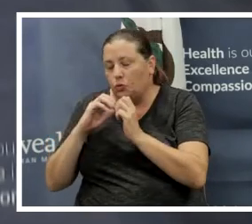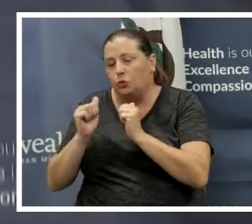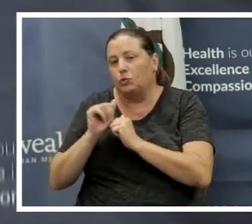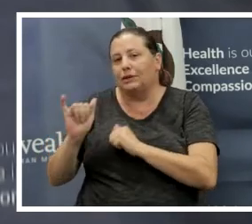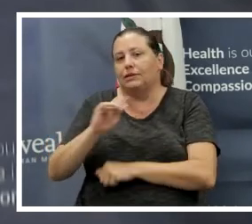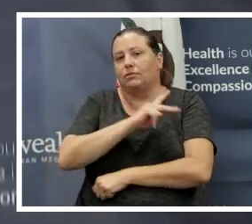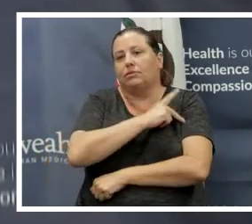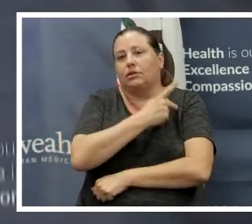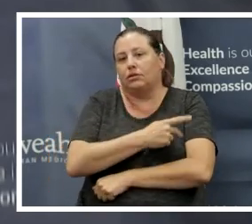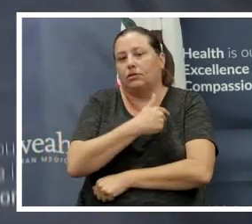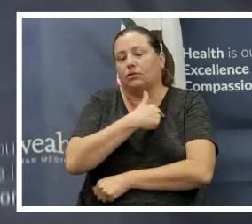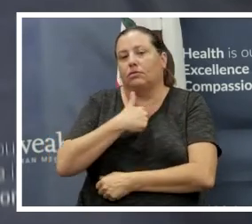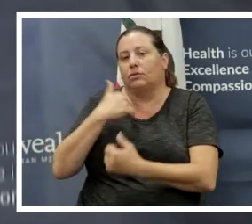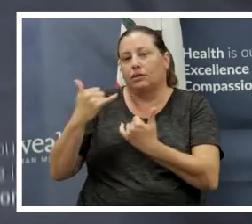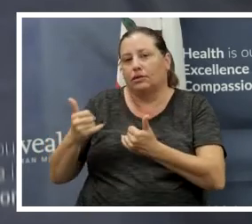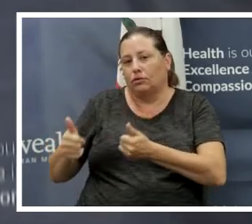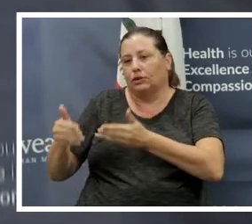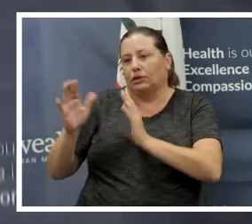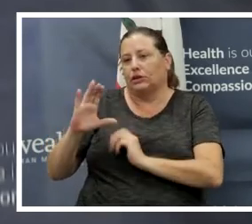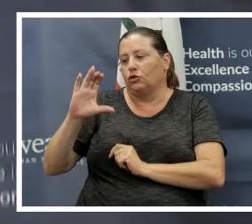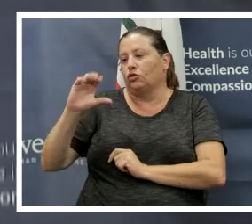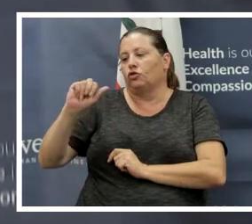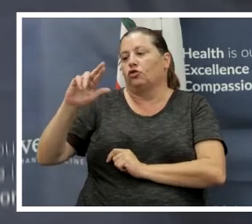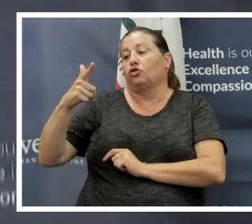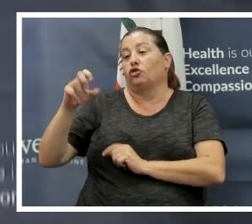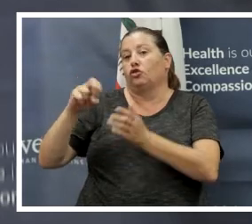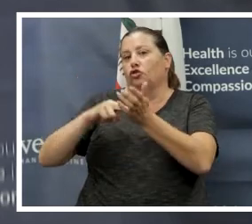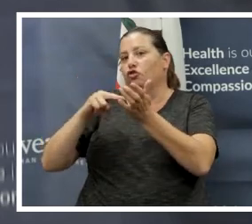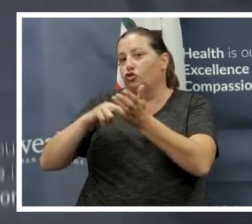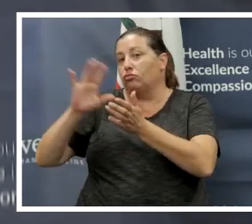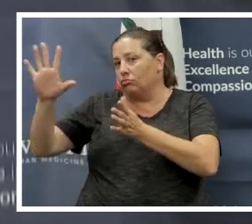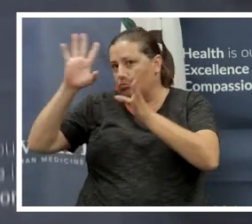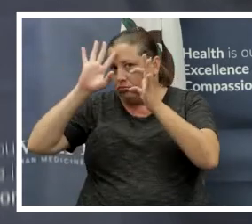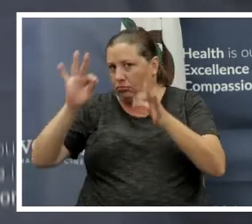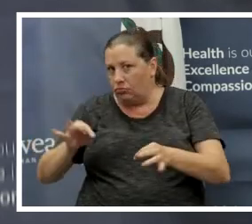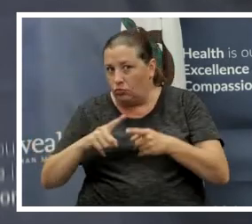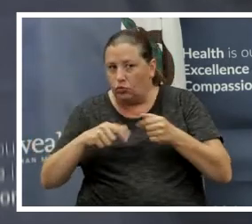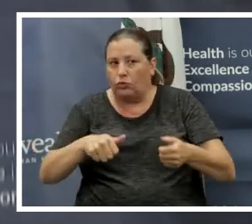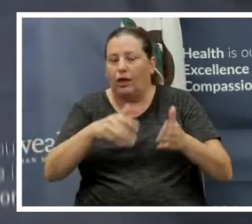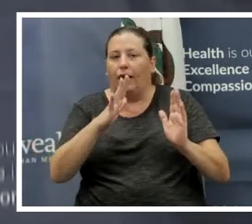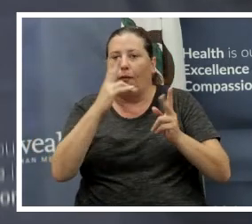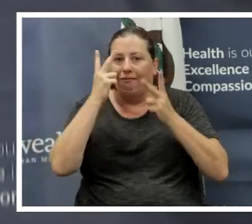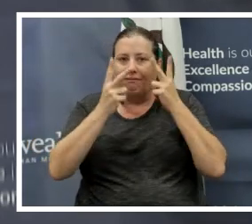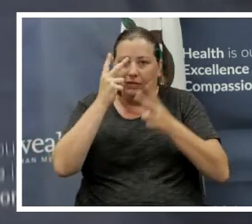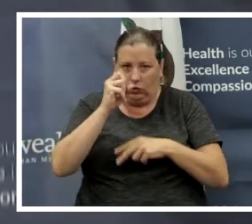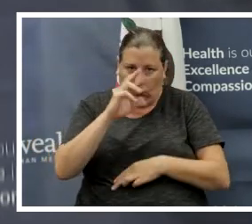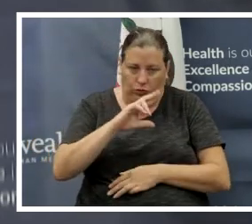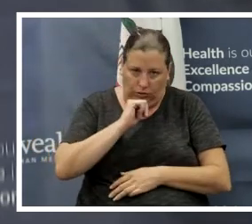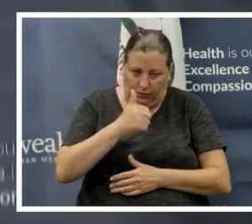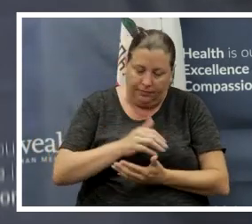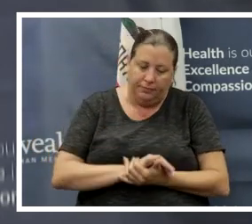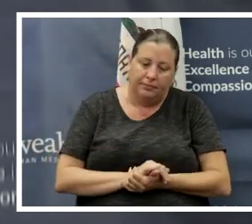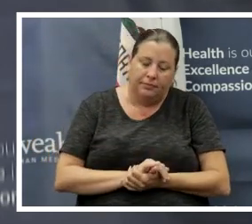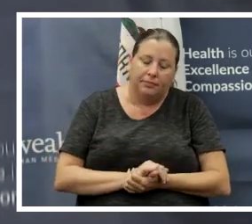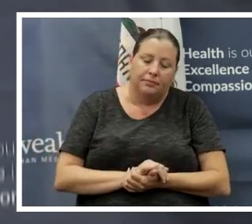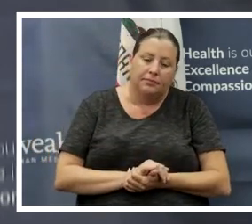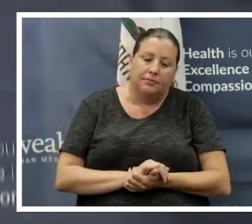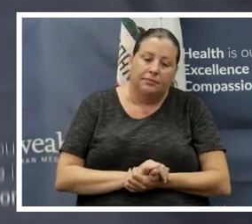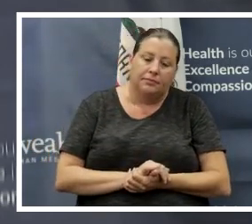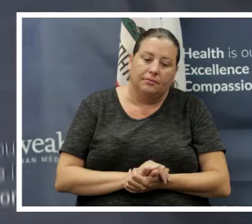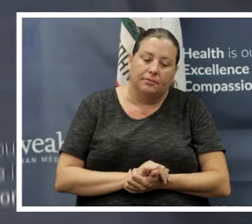we now allow the charge nurse the discretion to allow visitors there. But just given that